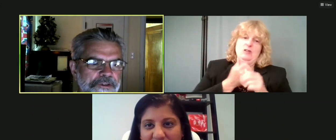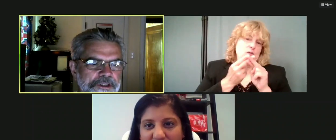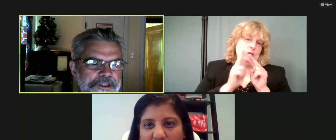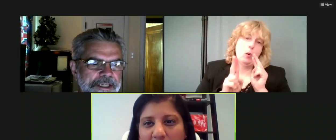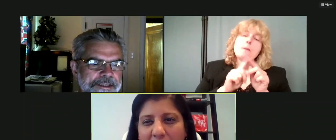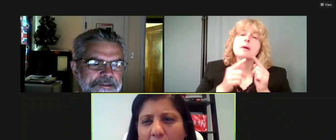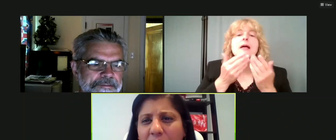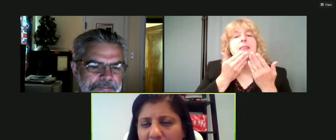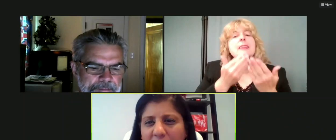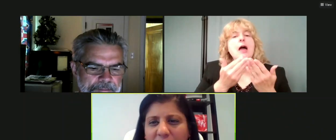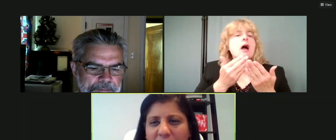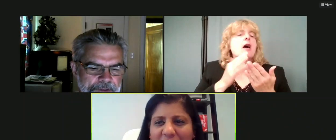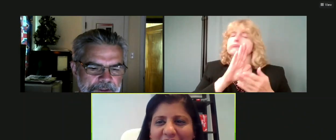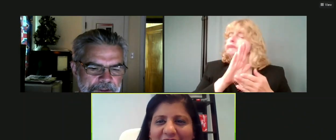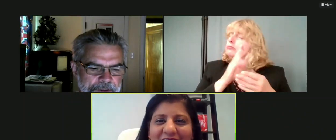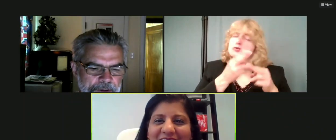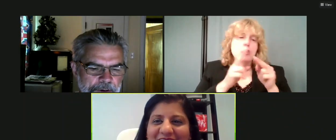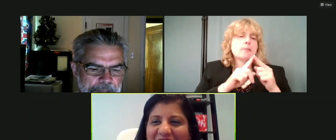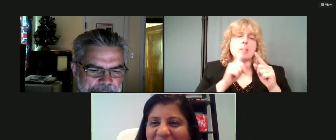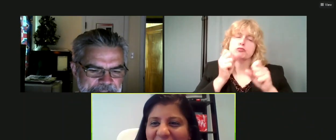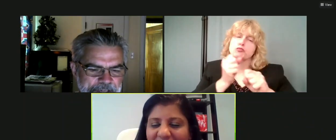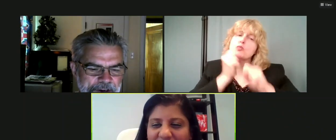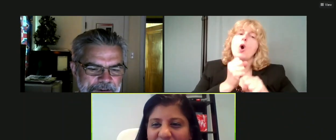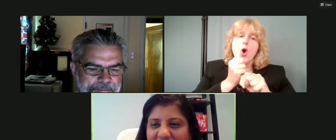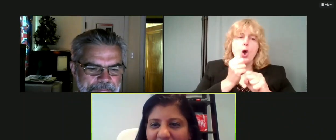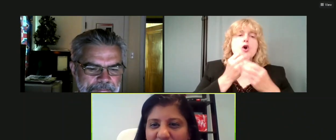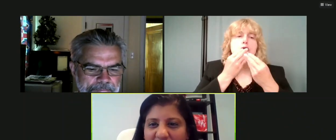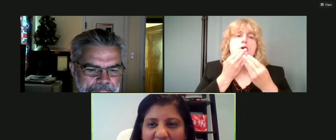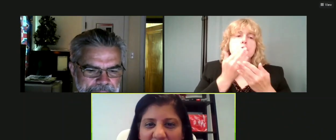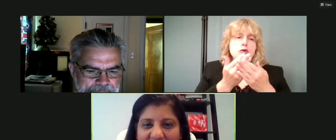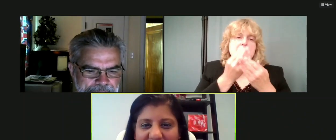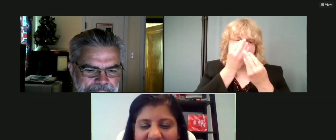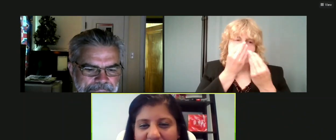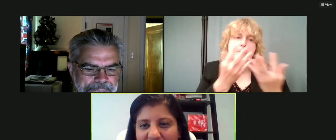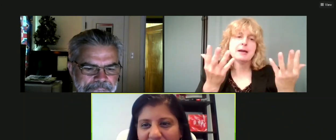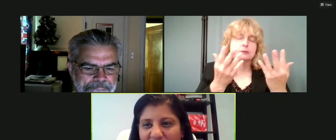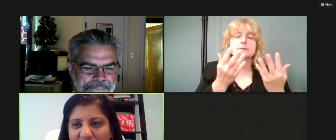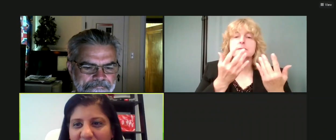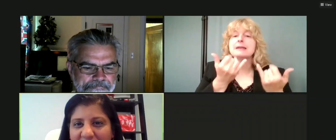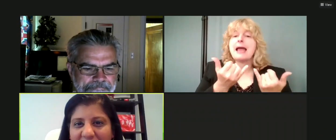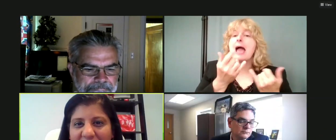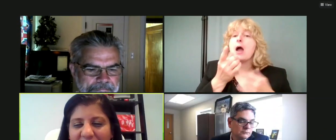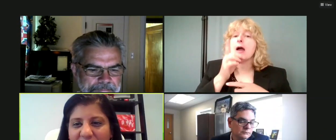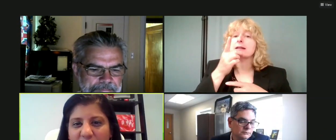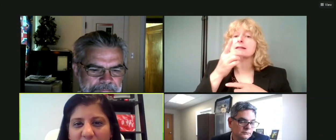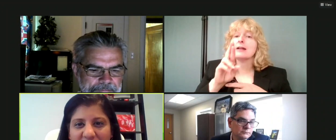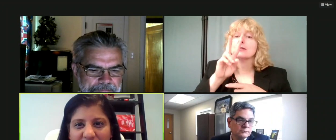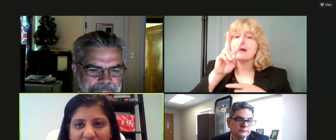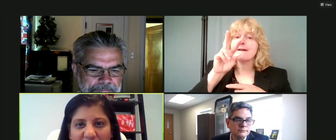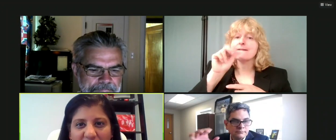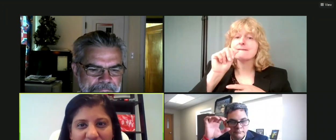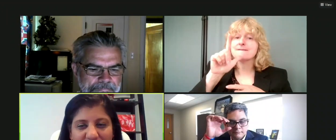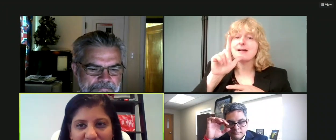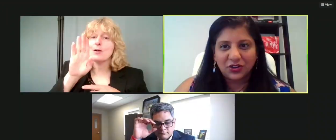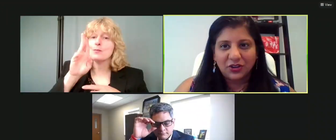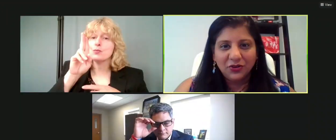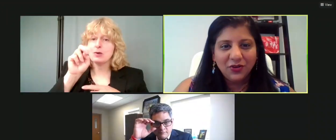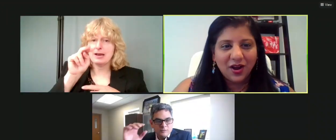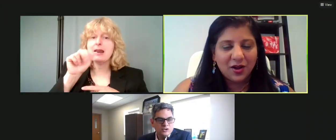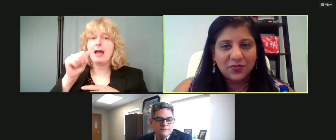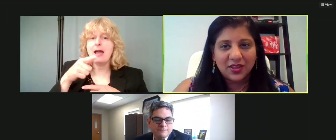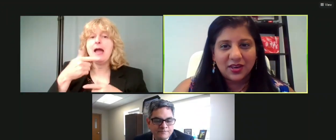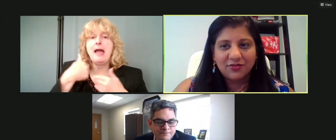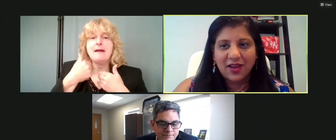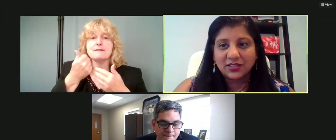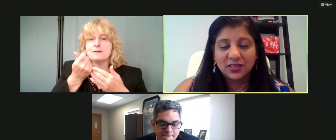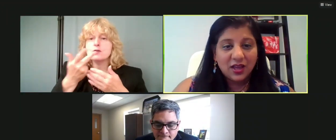very much for understanding powerful. We appreciate that. Uh, doctor, let's have you come on back. We have a few, uh, few additional questions for you.